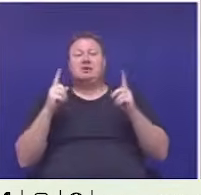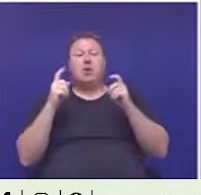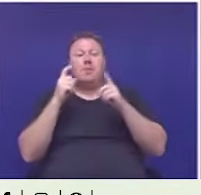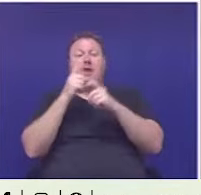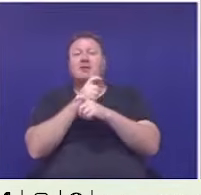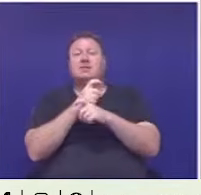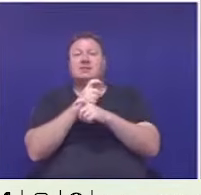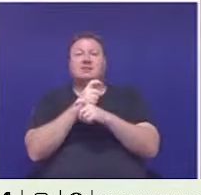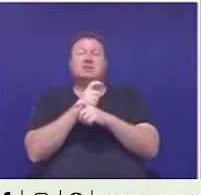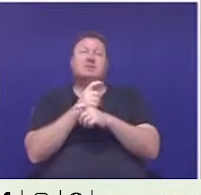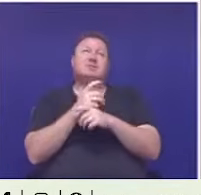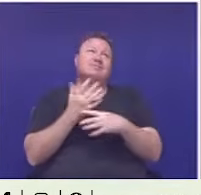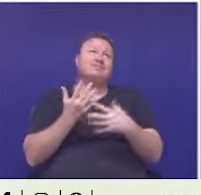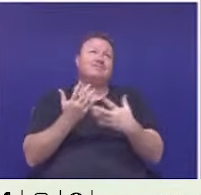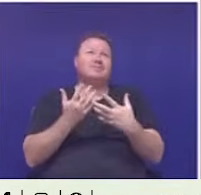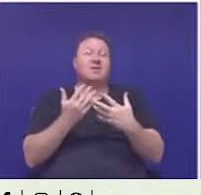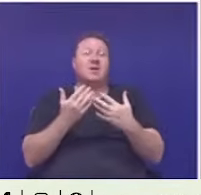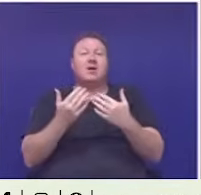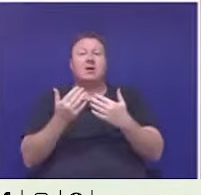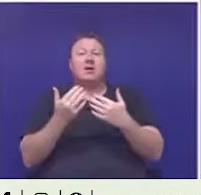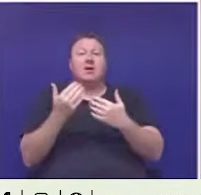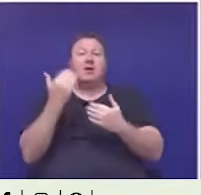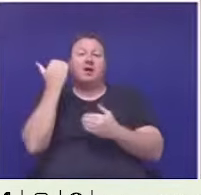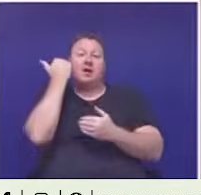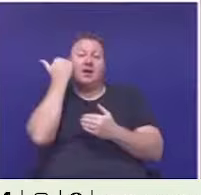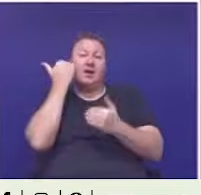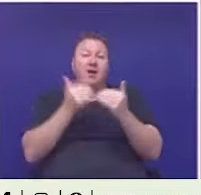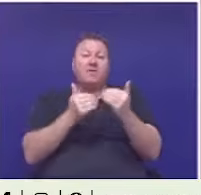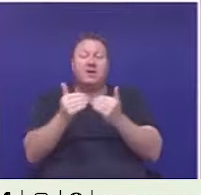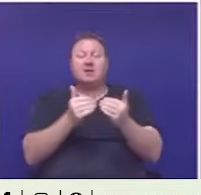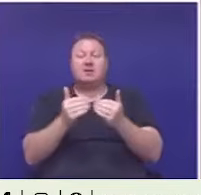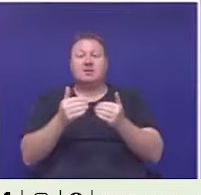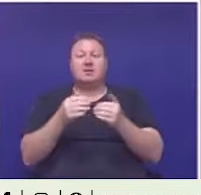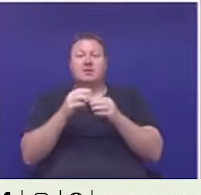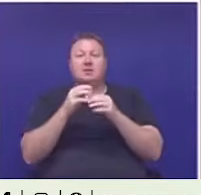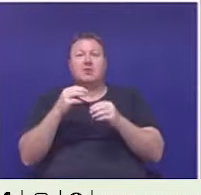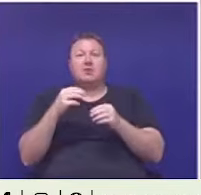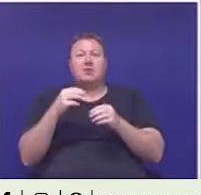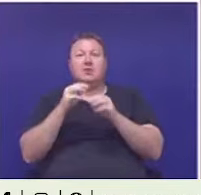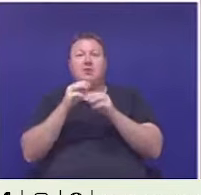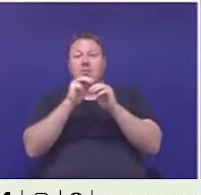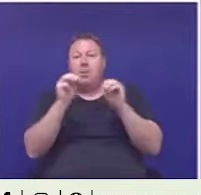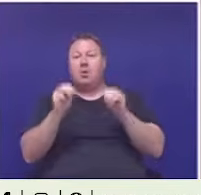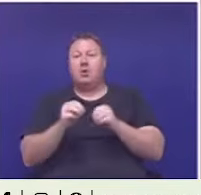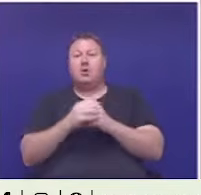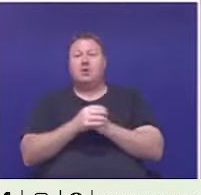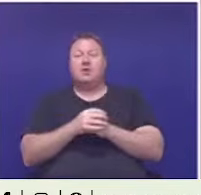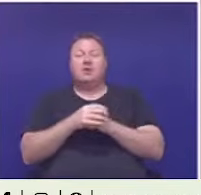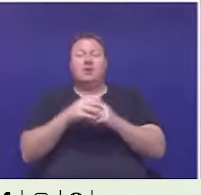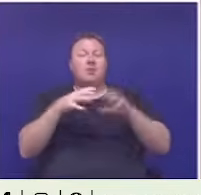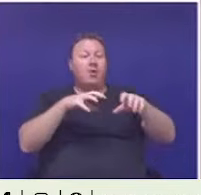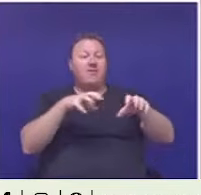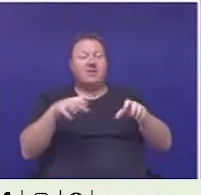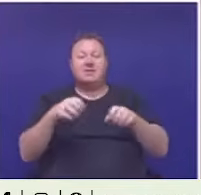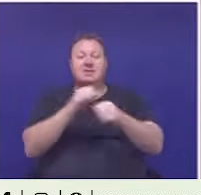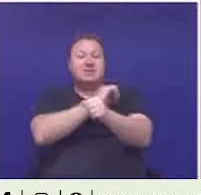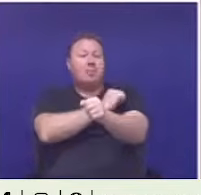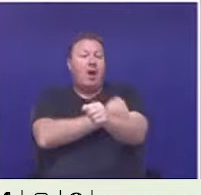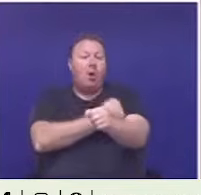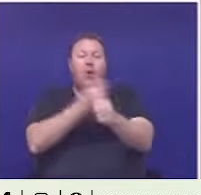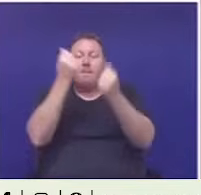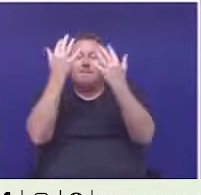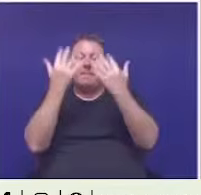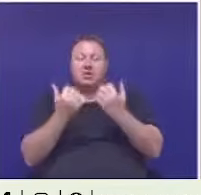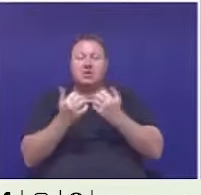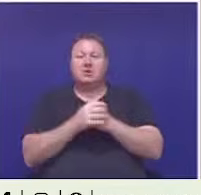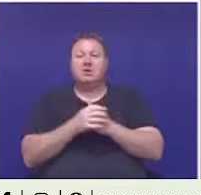government or governance model, because provinces hold the power, provinces hold the budgets, appointments of